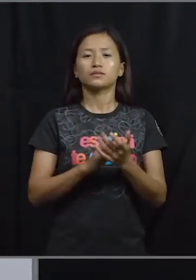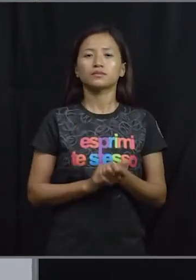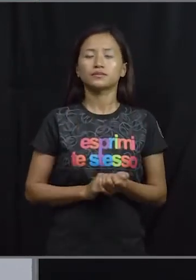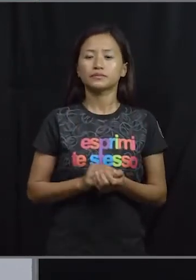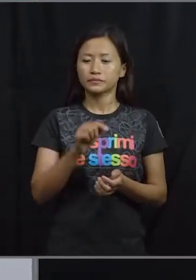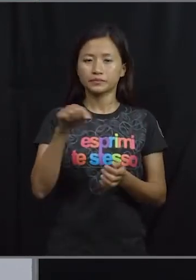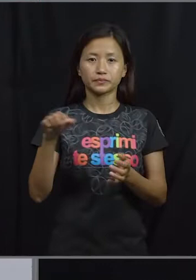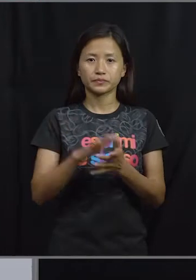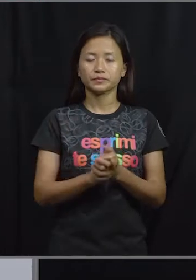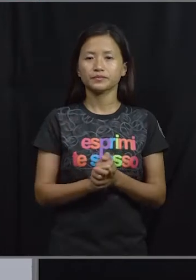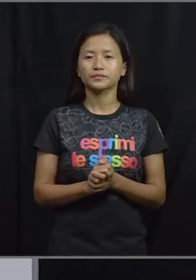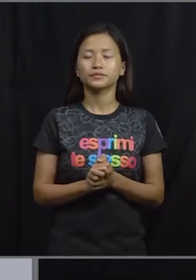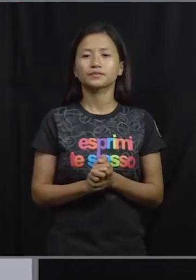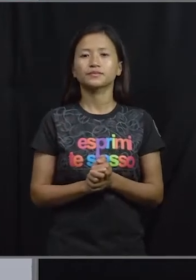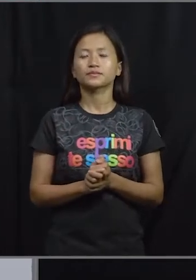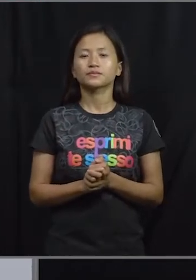in which